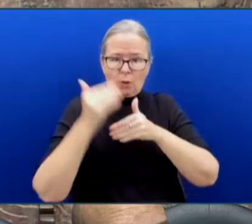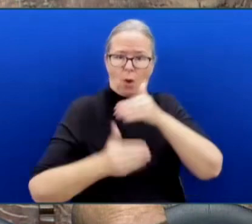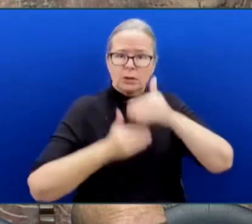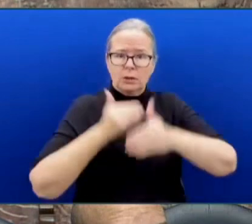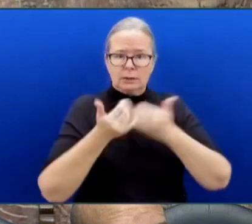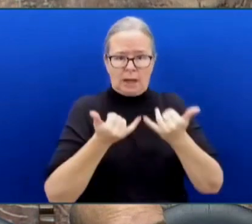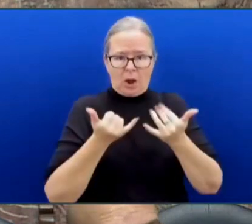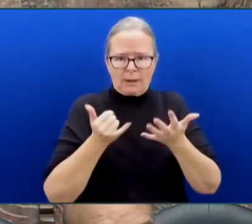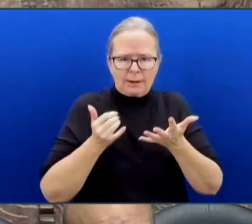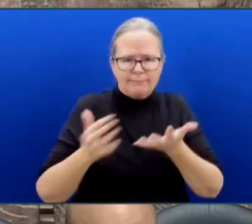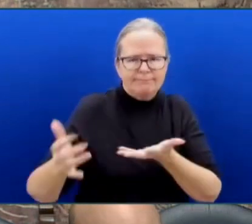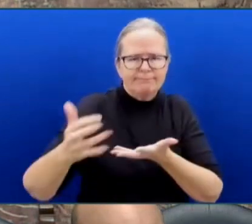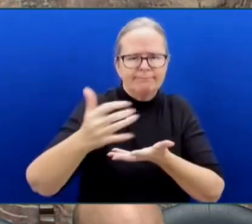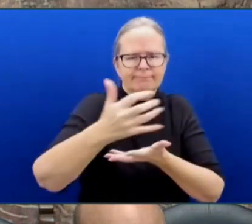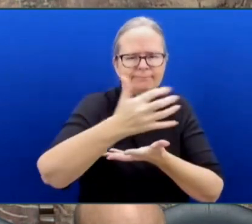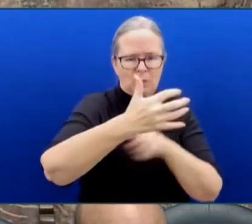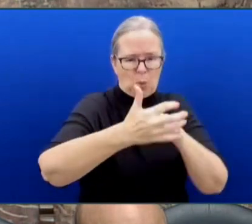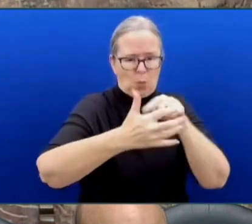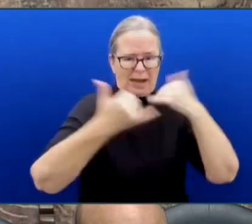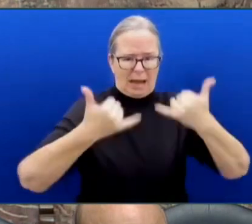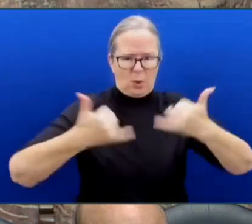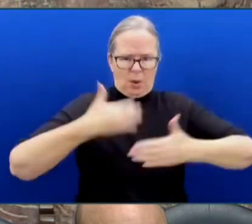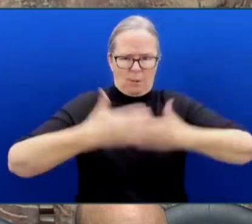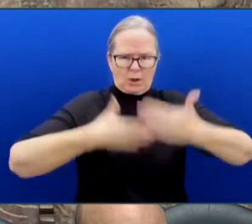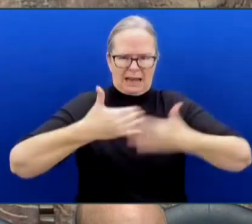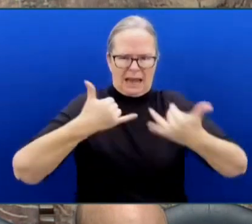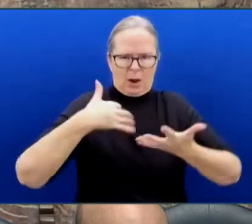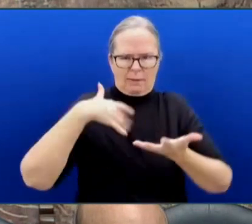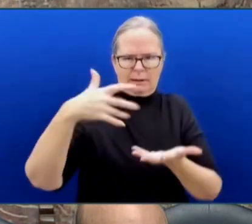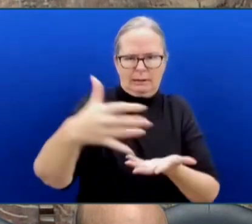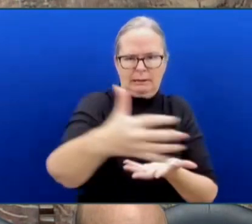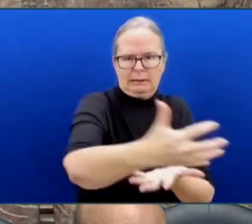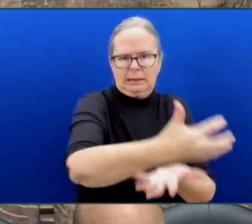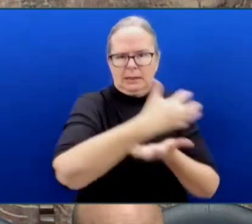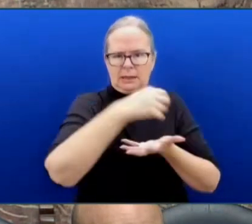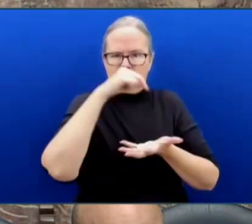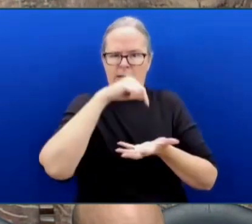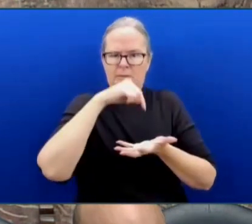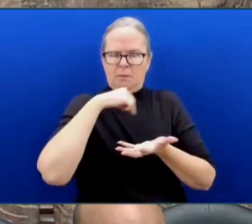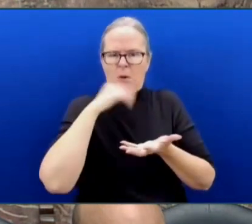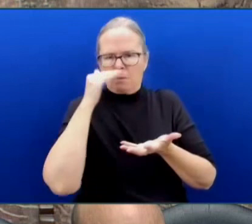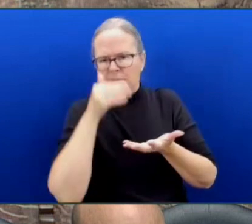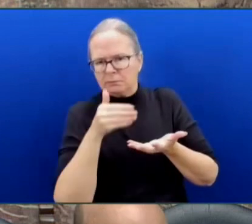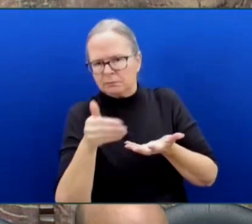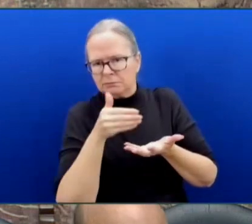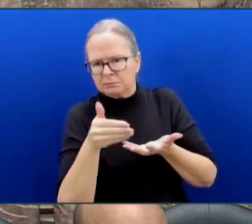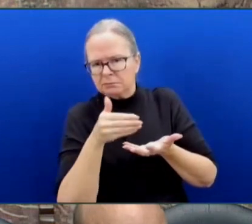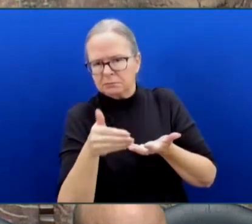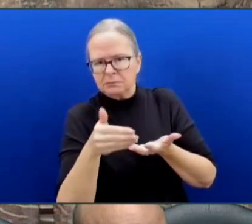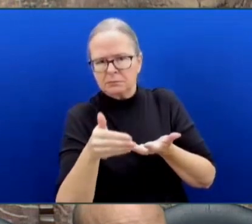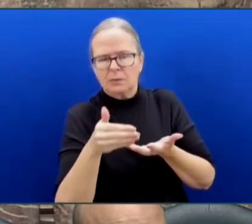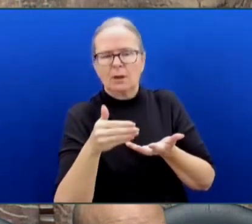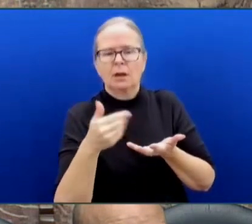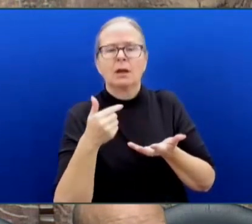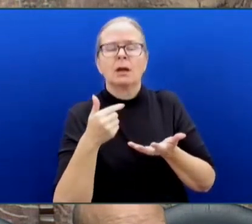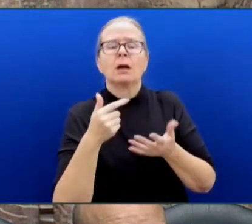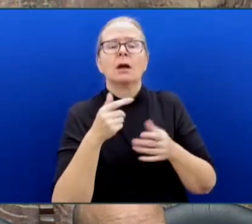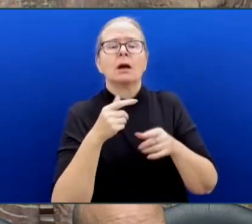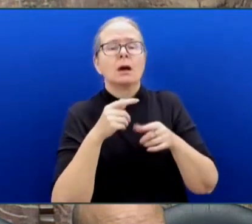I expect that there'll be a role for members of the legislature. I will endeavor to ensure that the member and his